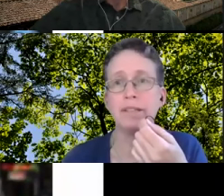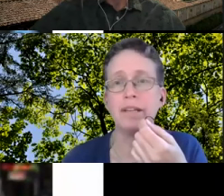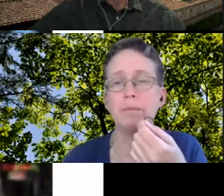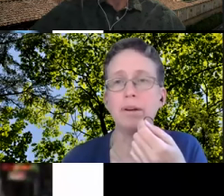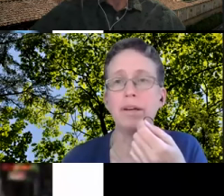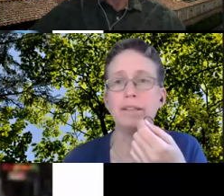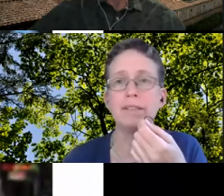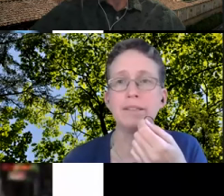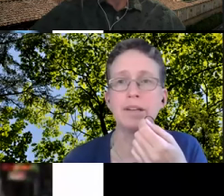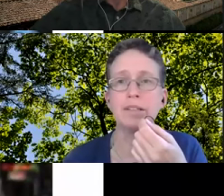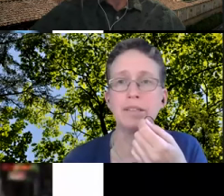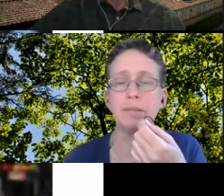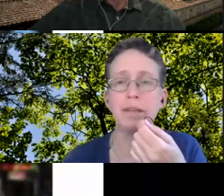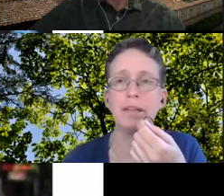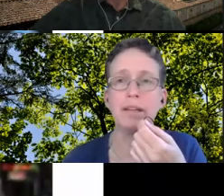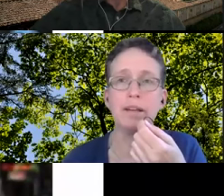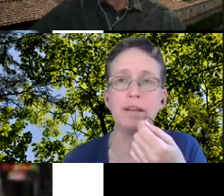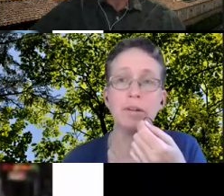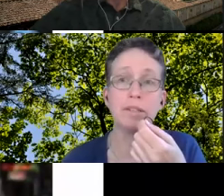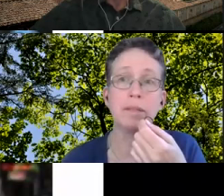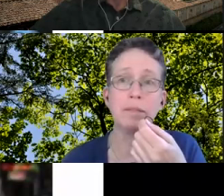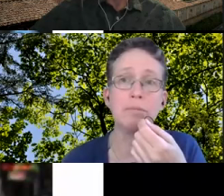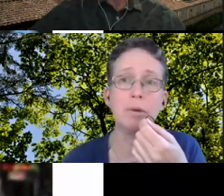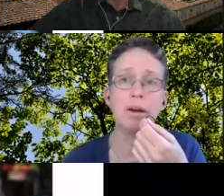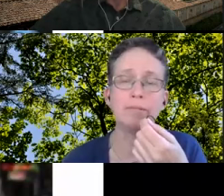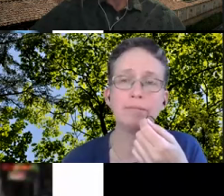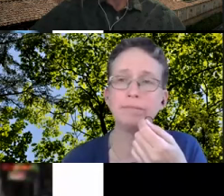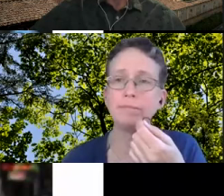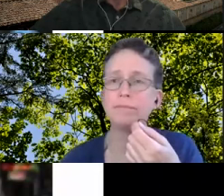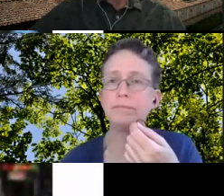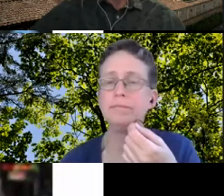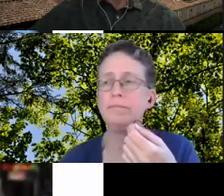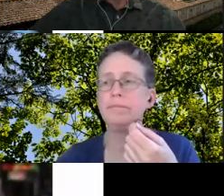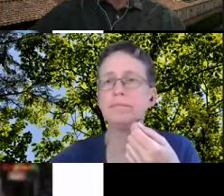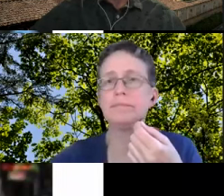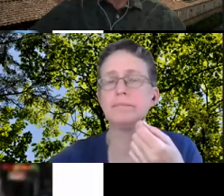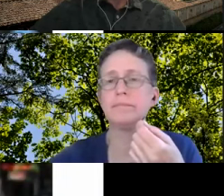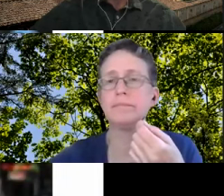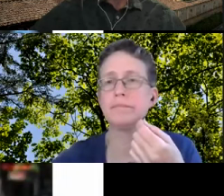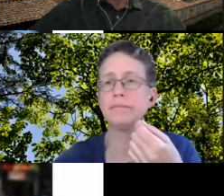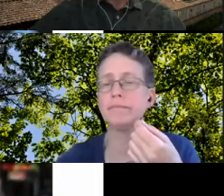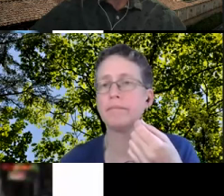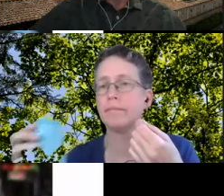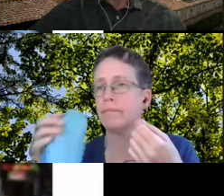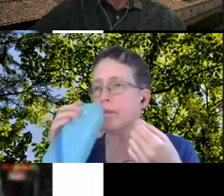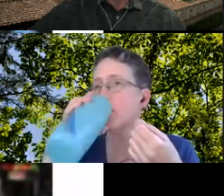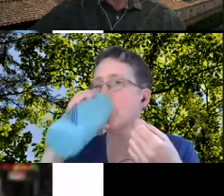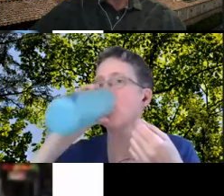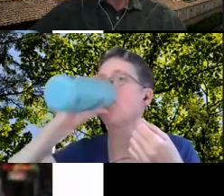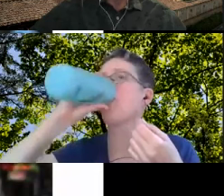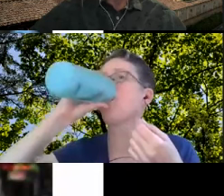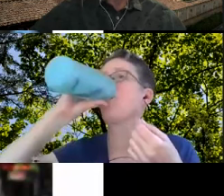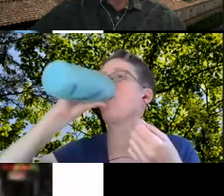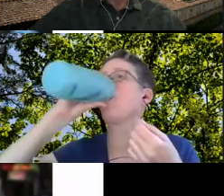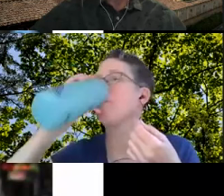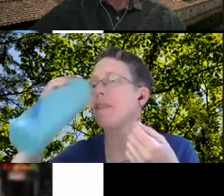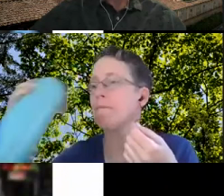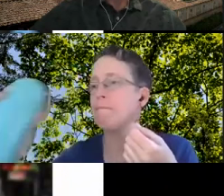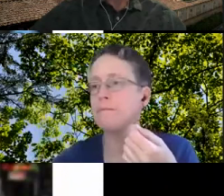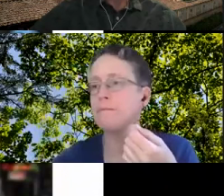trust in the neighborhood that this is actually something that people want. That's a great example, and almost right